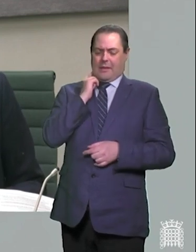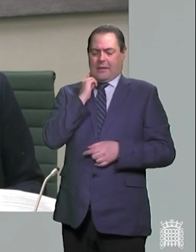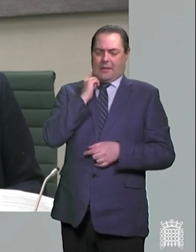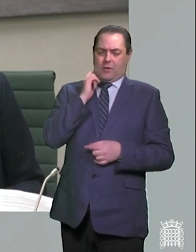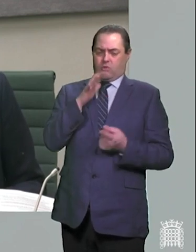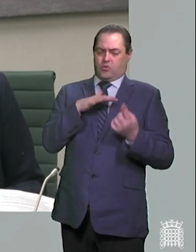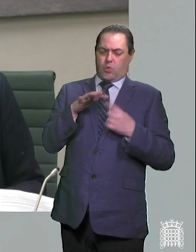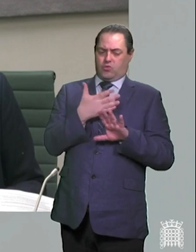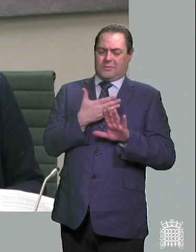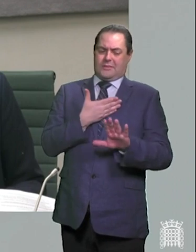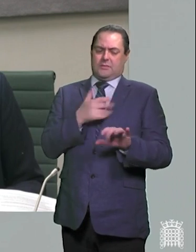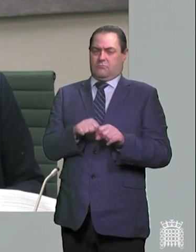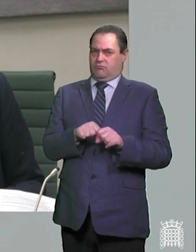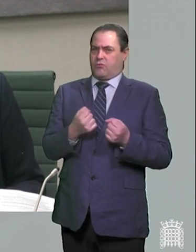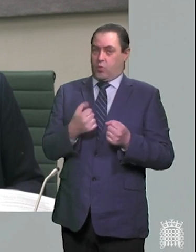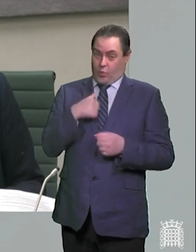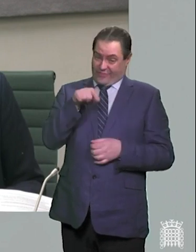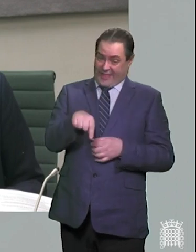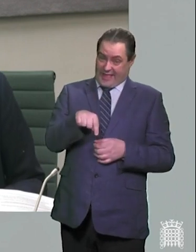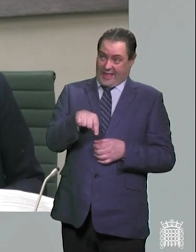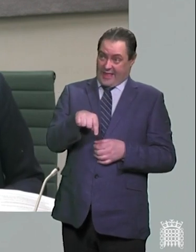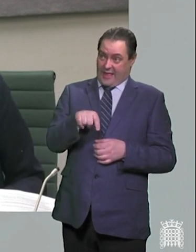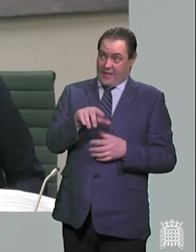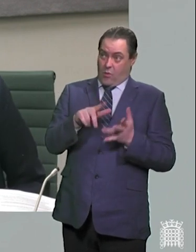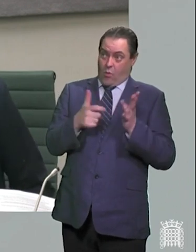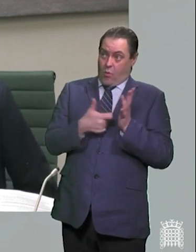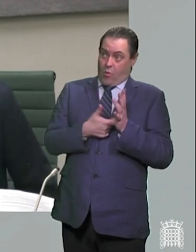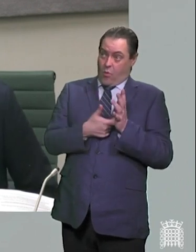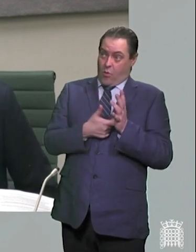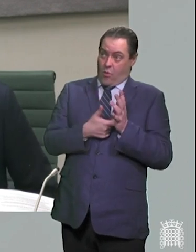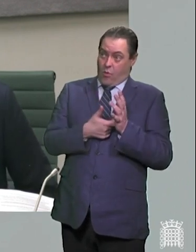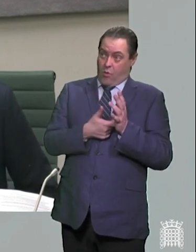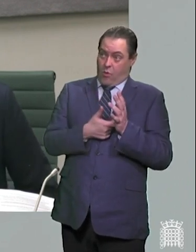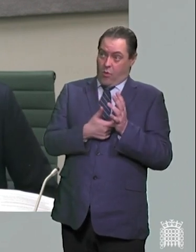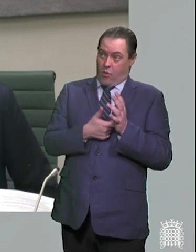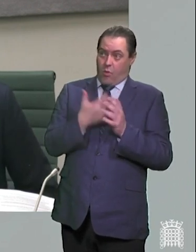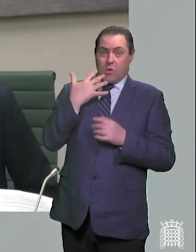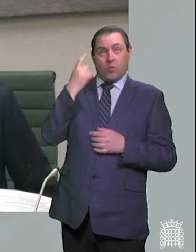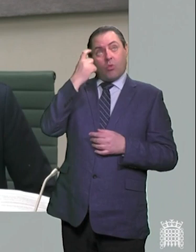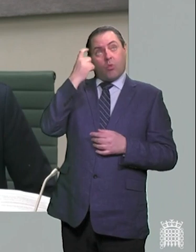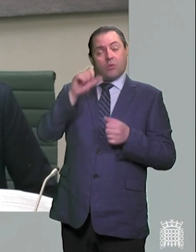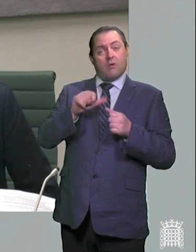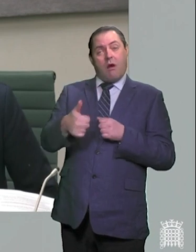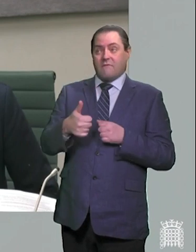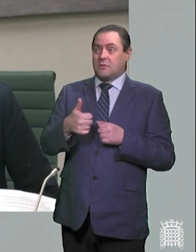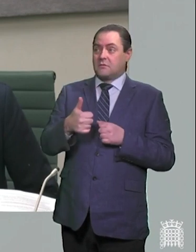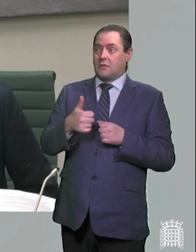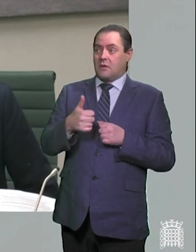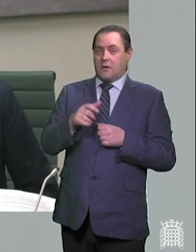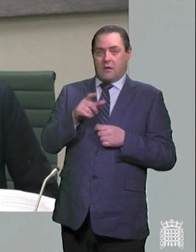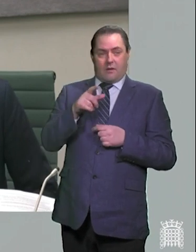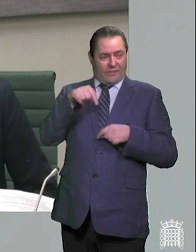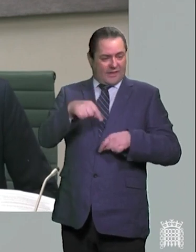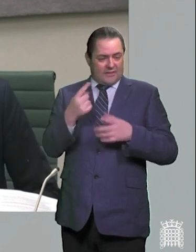social distancing guidance, either while you were at the gathering or indeed, as you reflected on this afterwards, as the storm broke around your